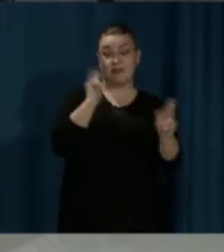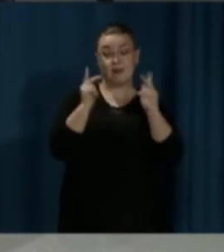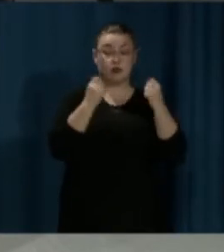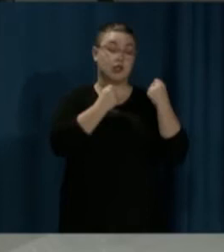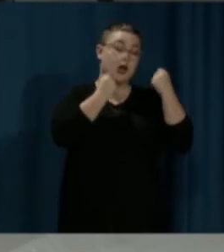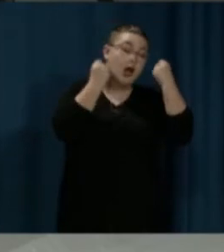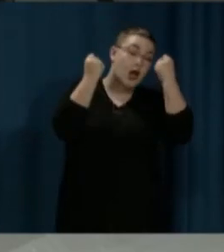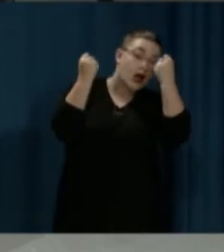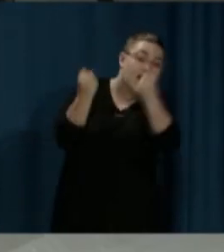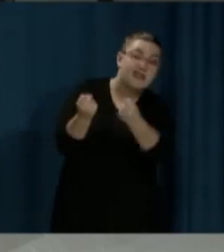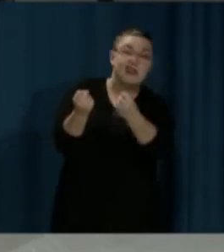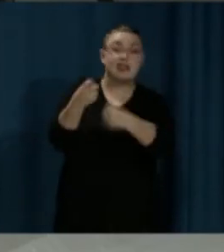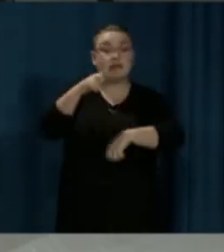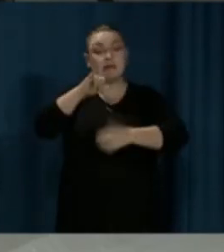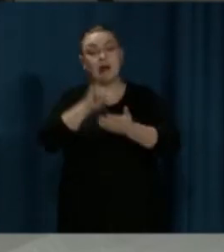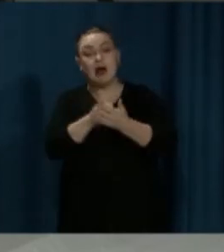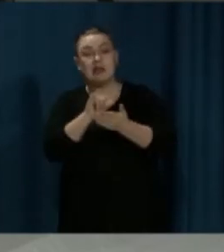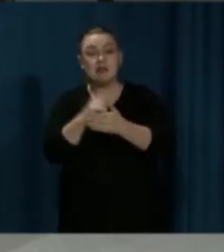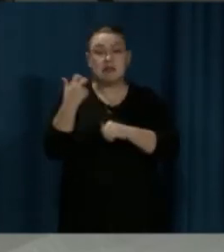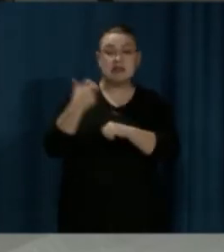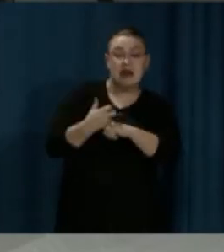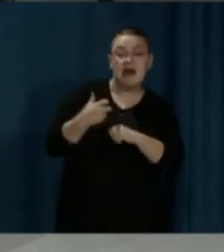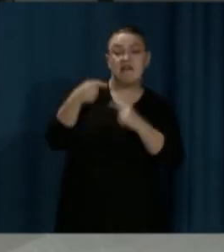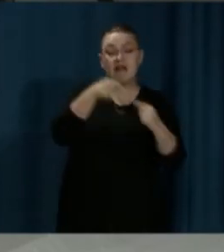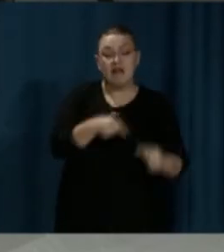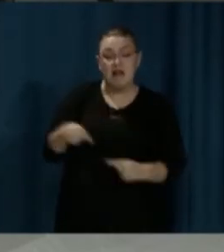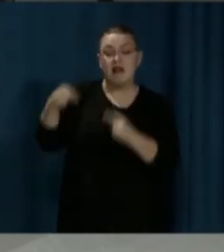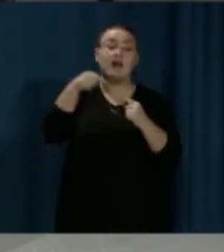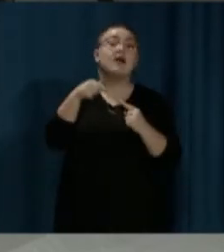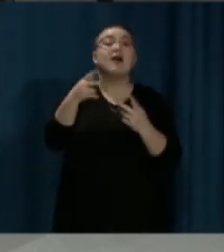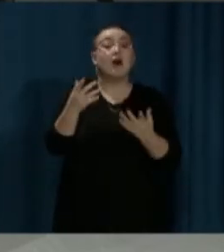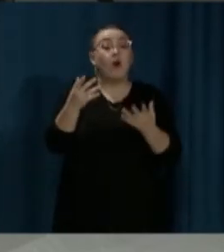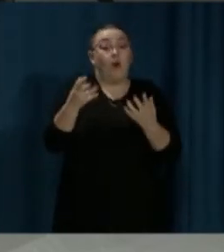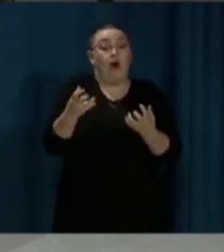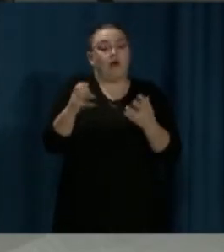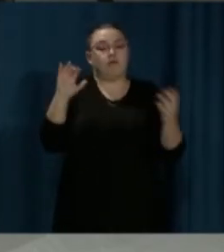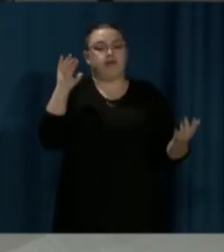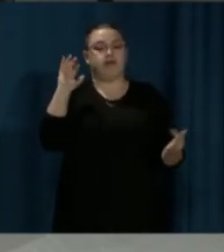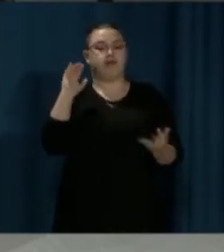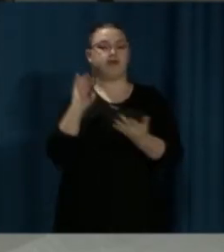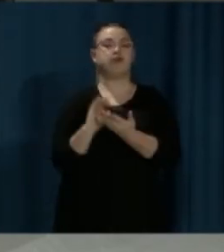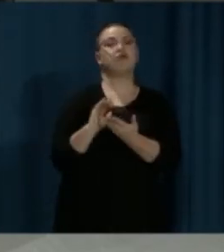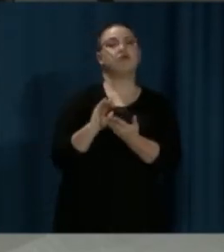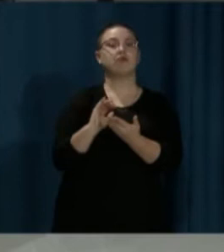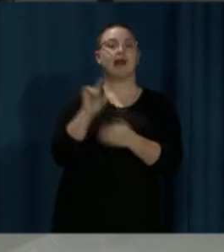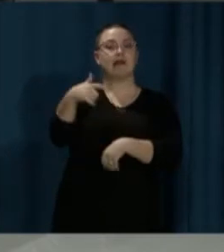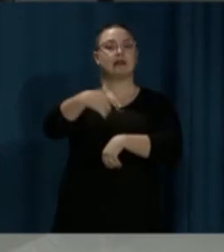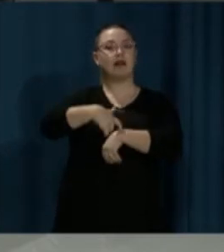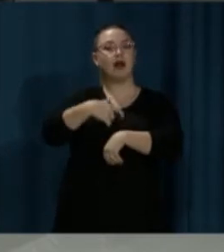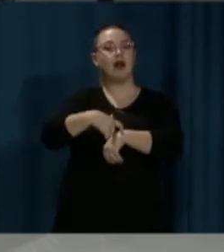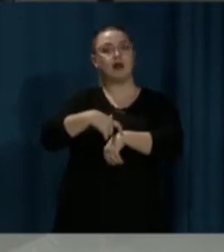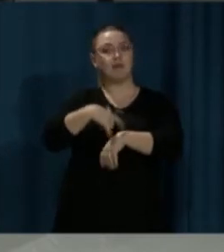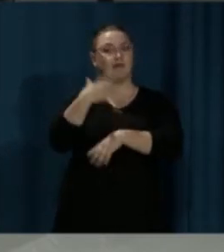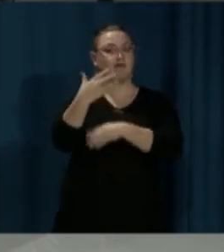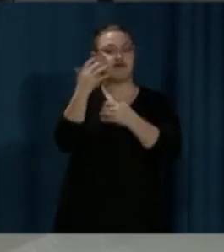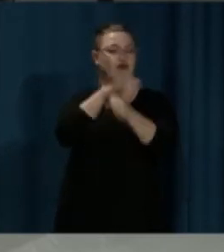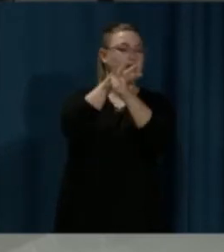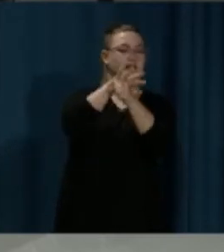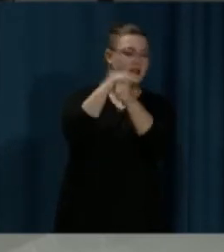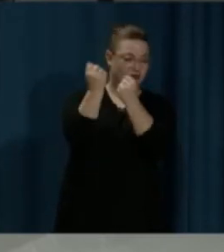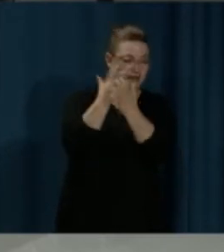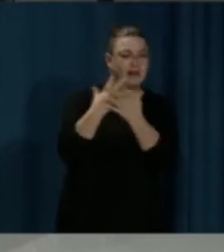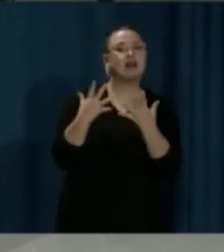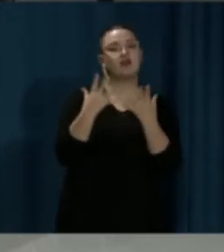to drive clear across their county or a long distance to be able to cast a ballot early or drop a mail ballot into a